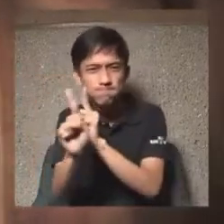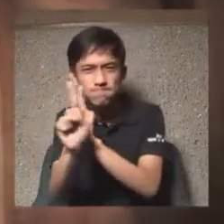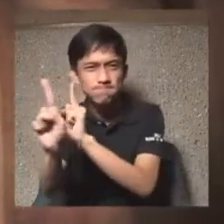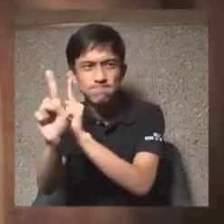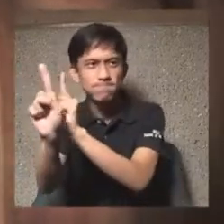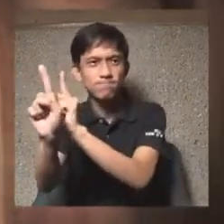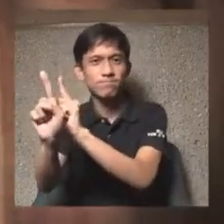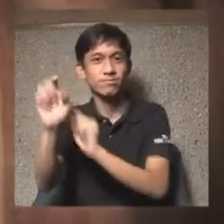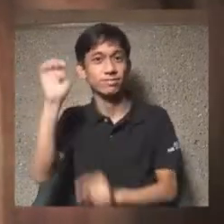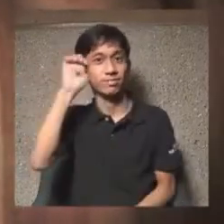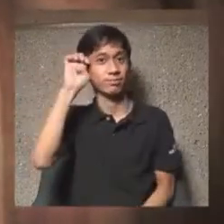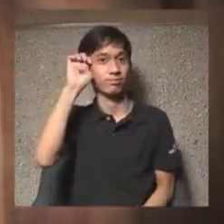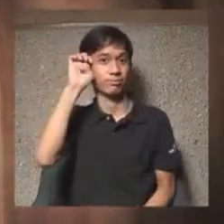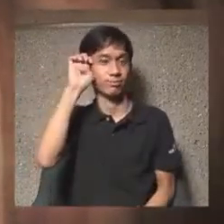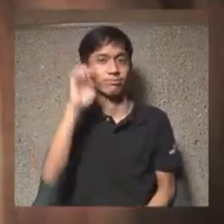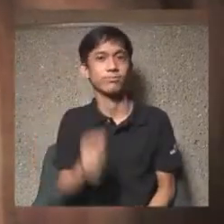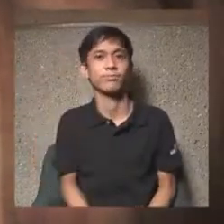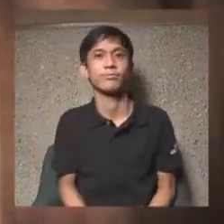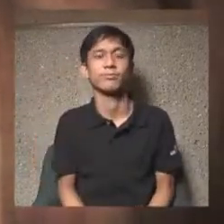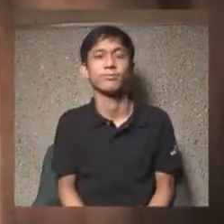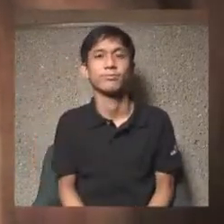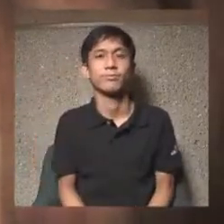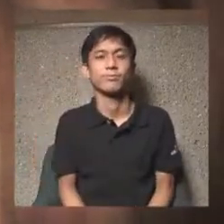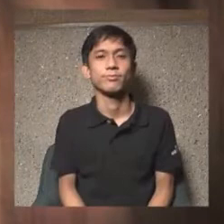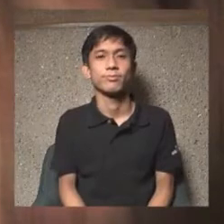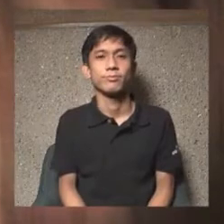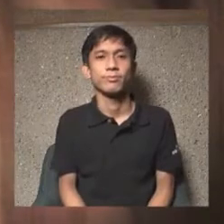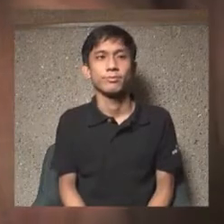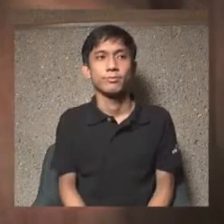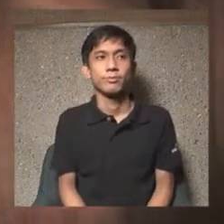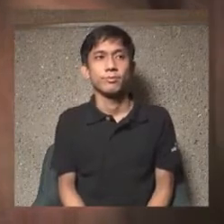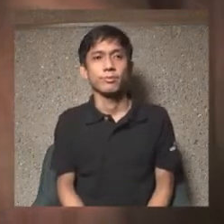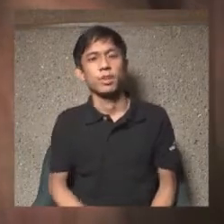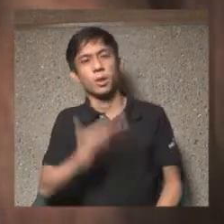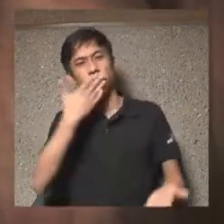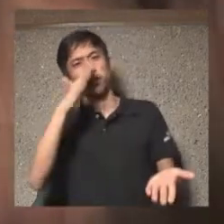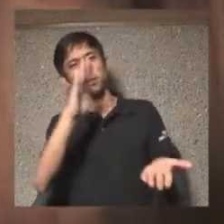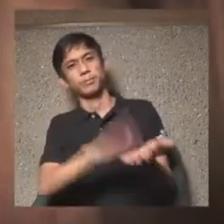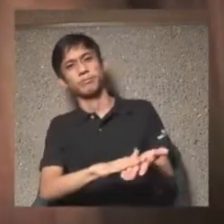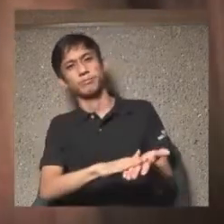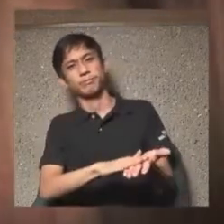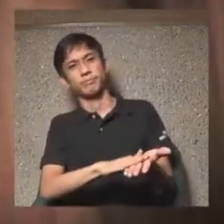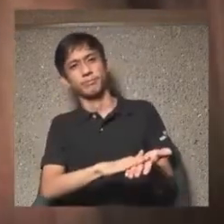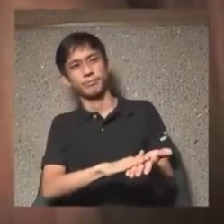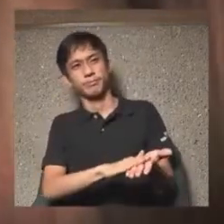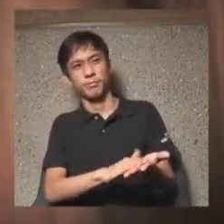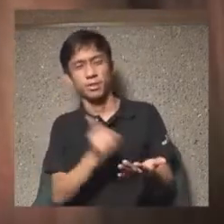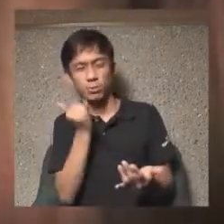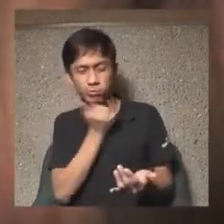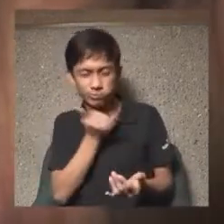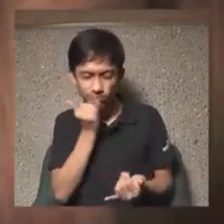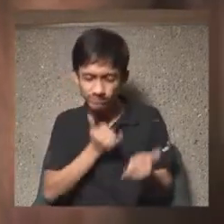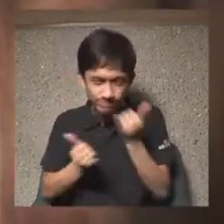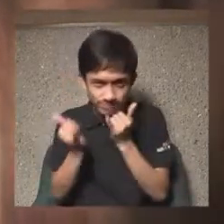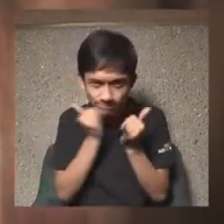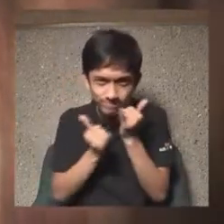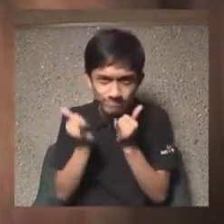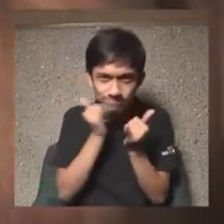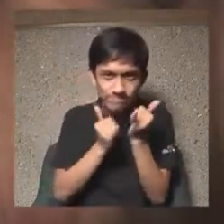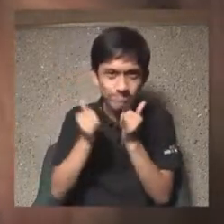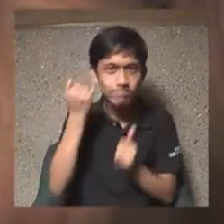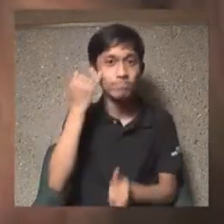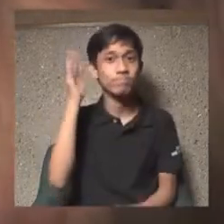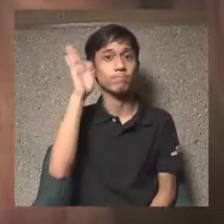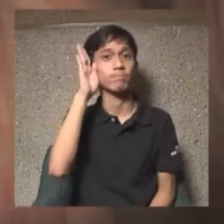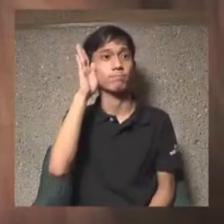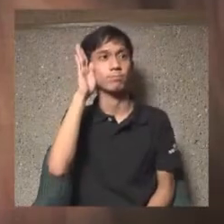right. My friend, here's a good lesson. In life, it is possible to get what you